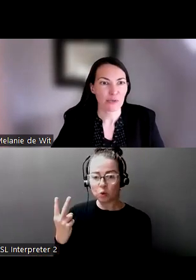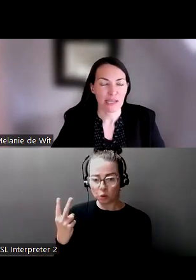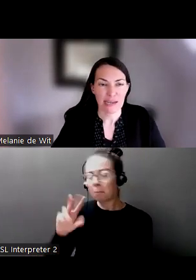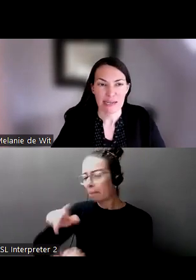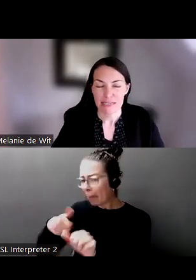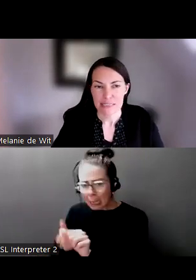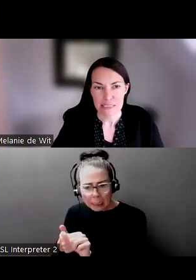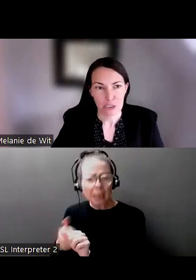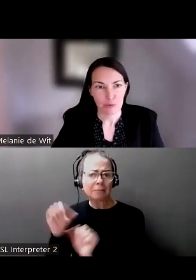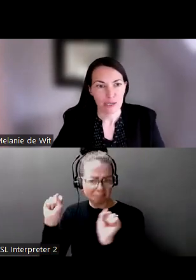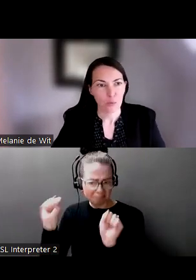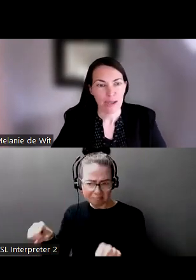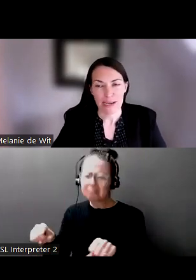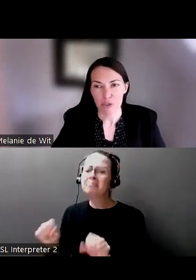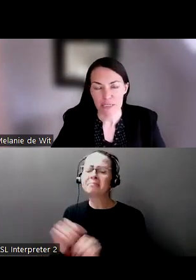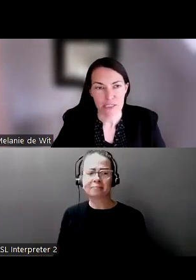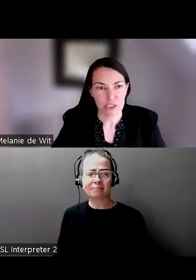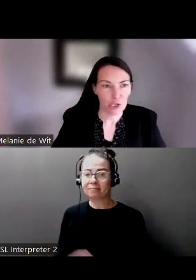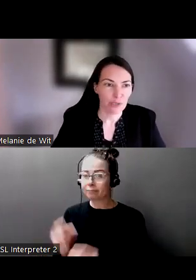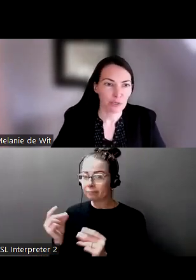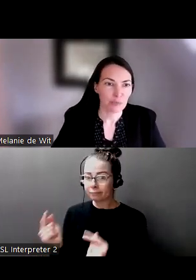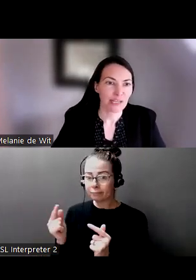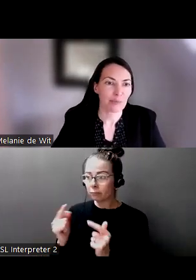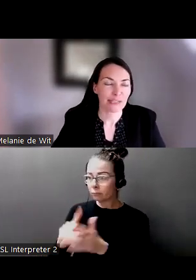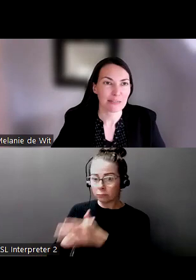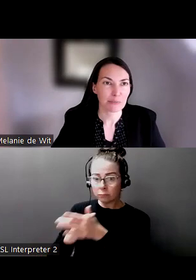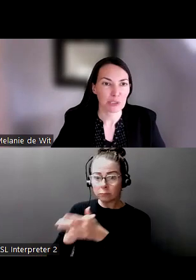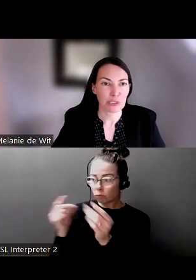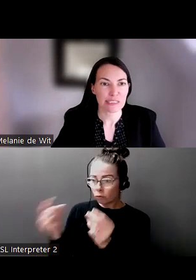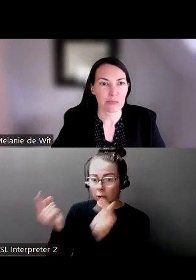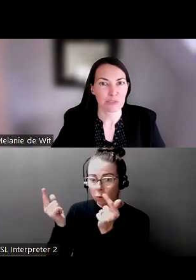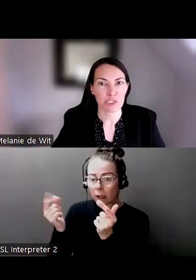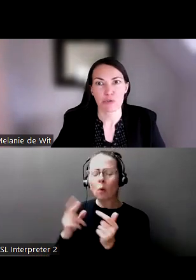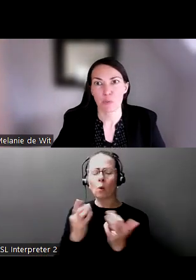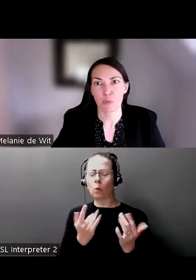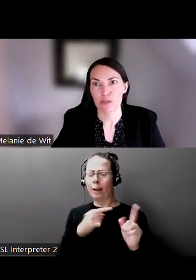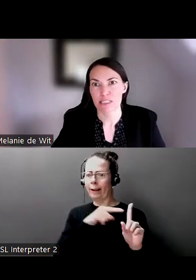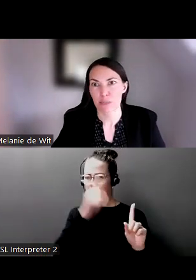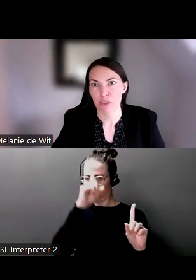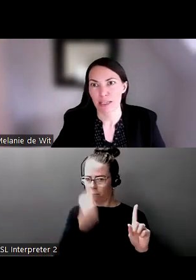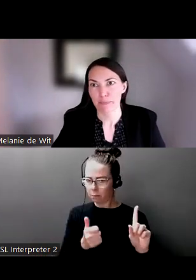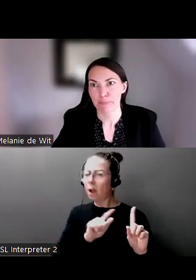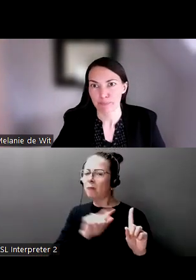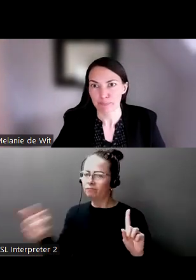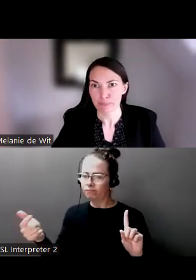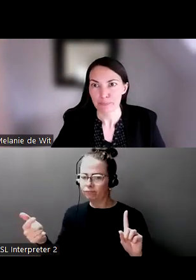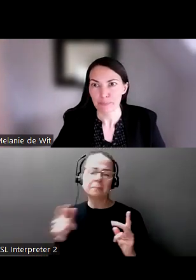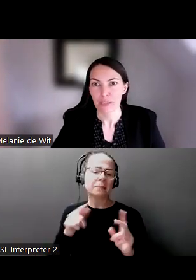is okay. Can start right away, or it can start when you become incapable. It's up to you and what you stipulate.